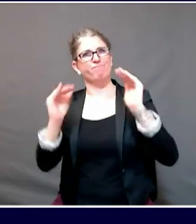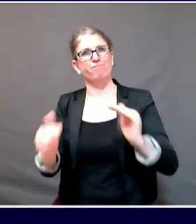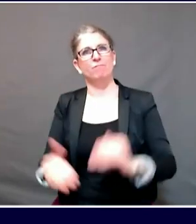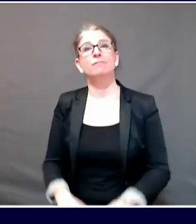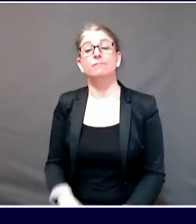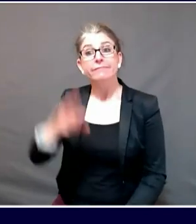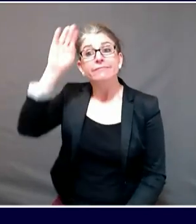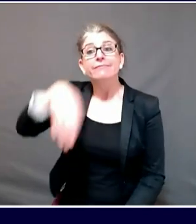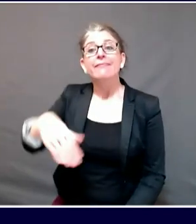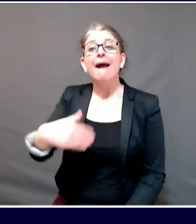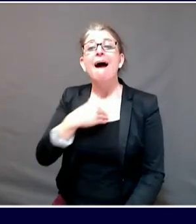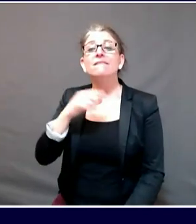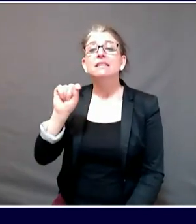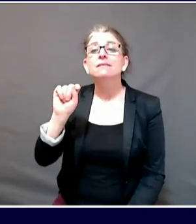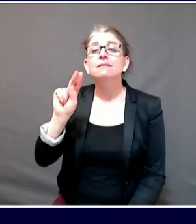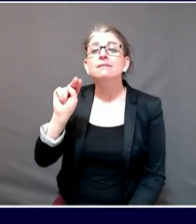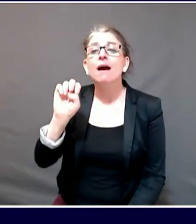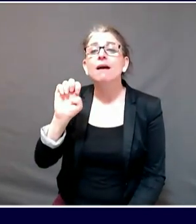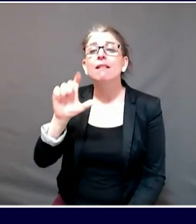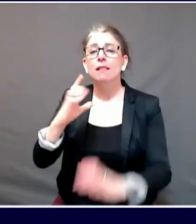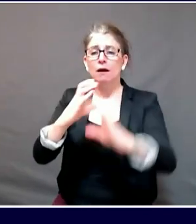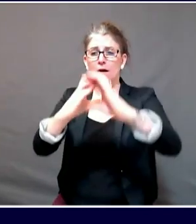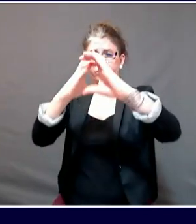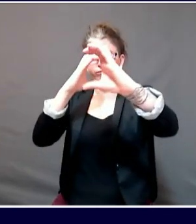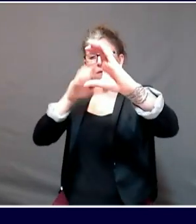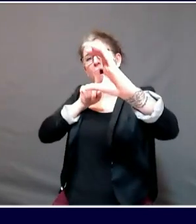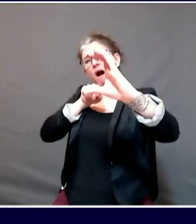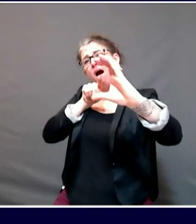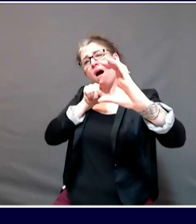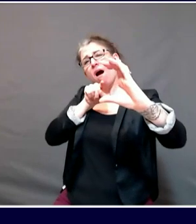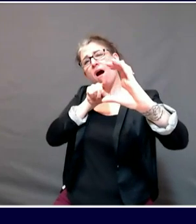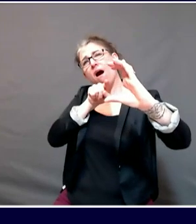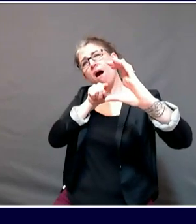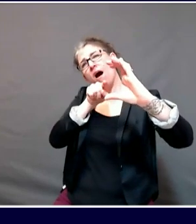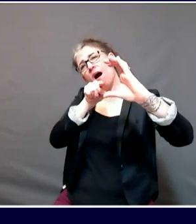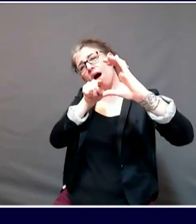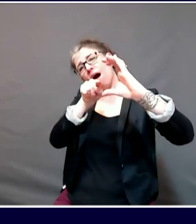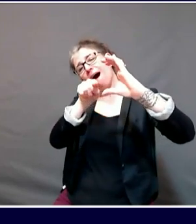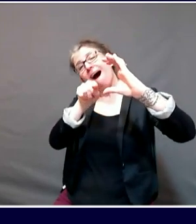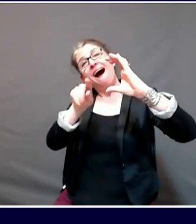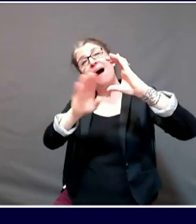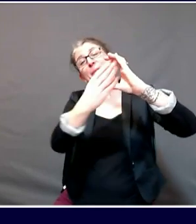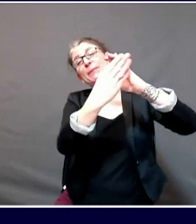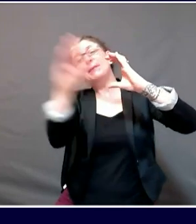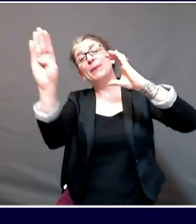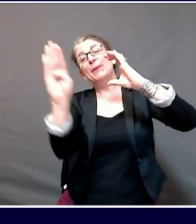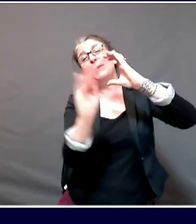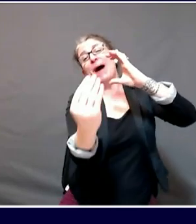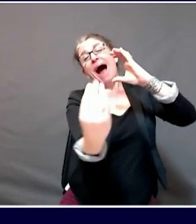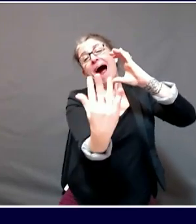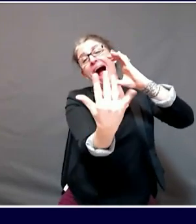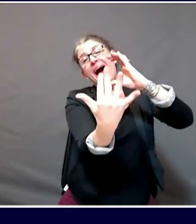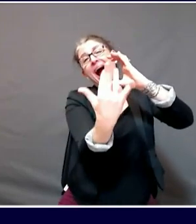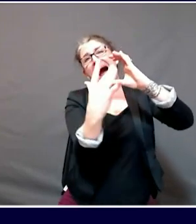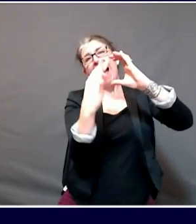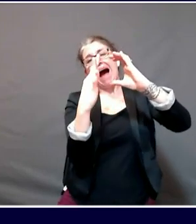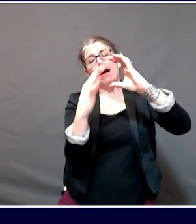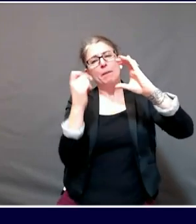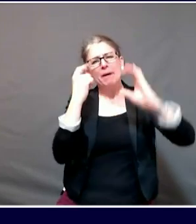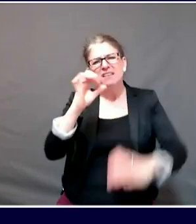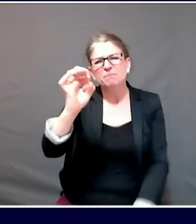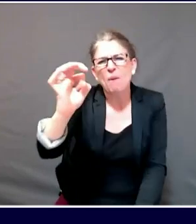offing. Right now, in week 1 of our vaccination efforts, our focus is on hospital